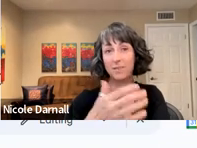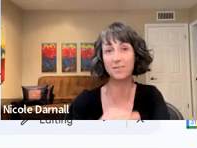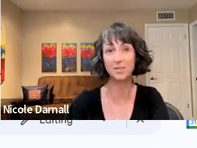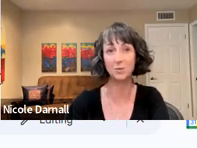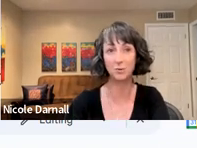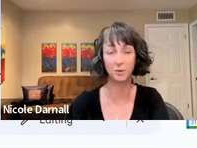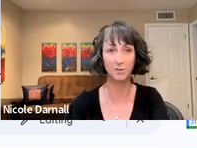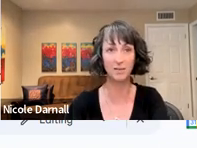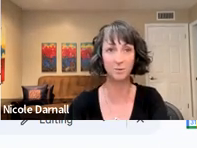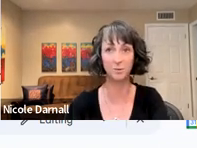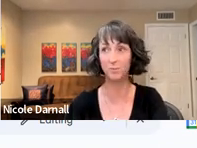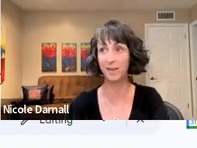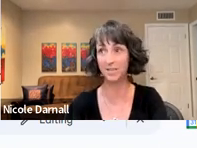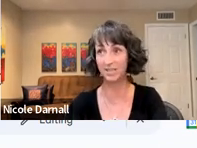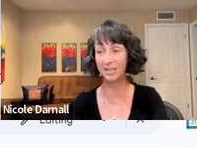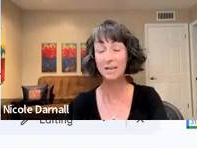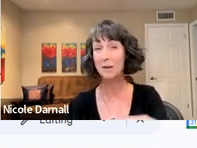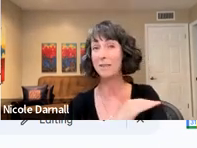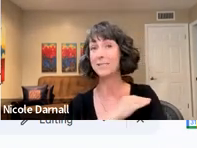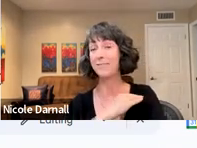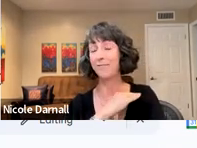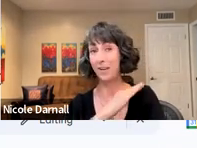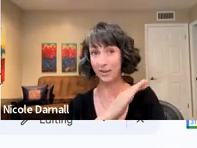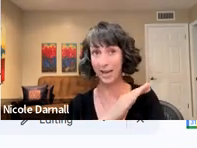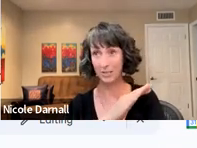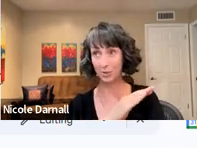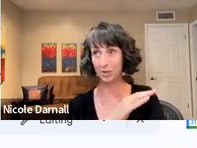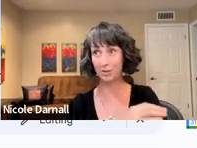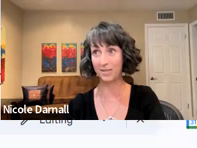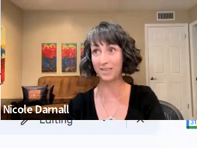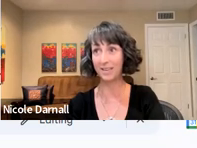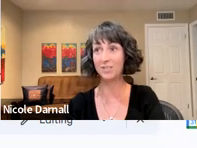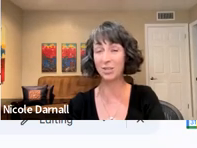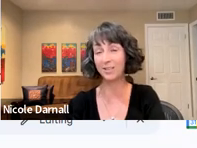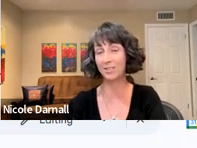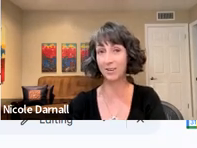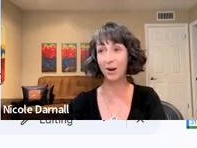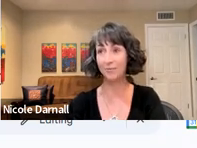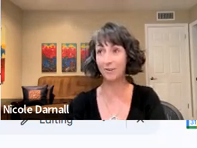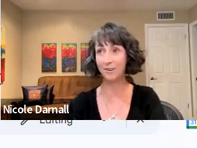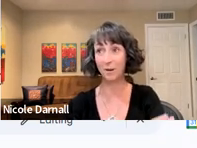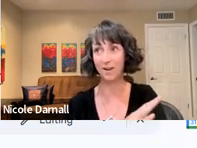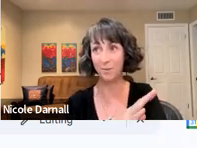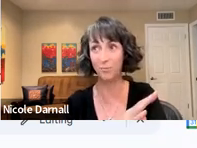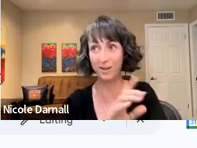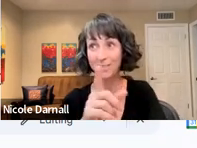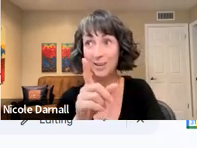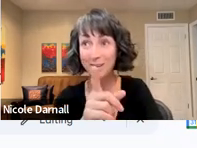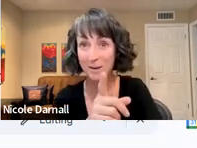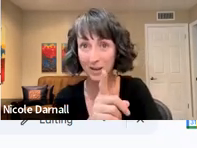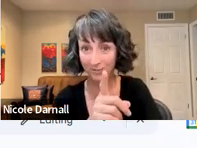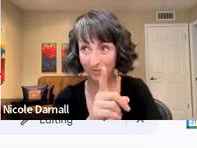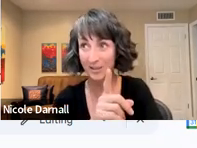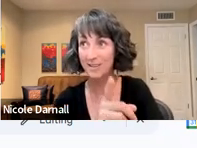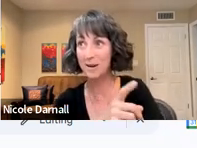That organization will be responsible with managing it. But that's in very casual terms. I think Jenny is going to offer, I'm hoping. I